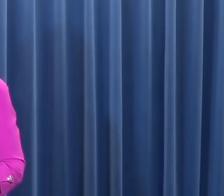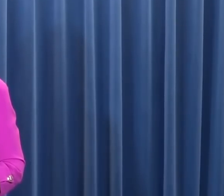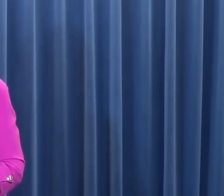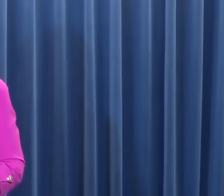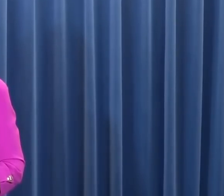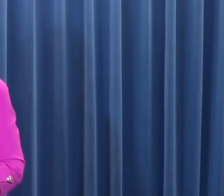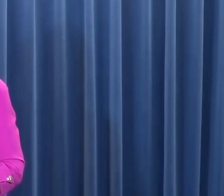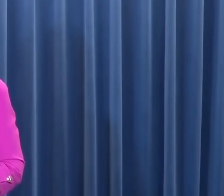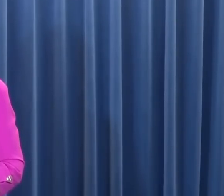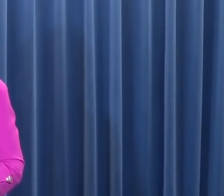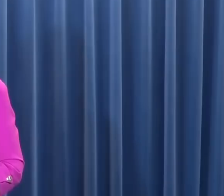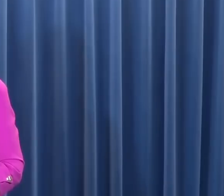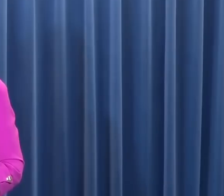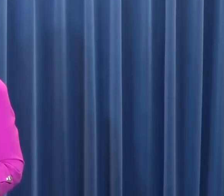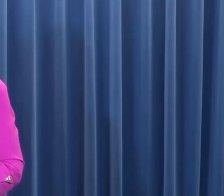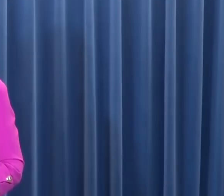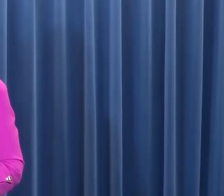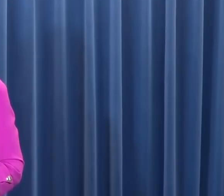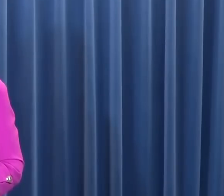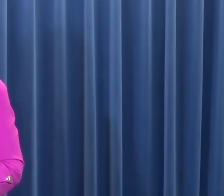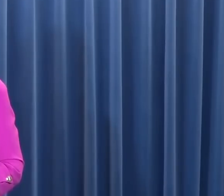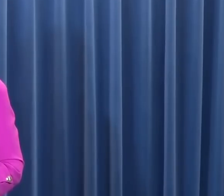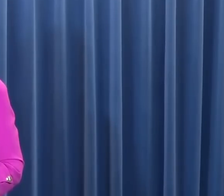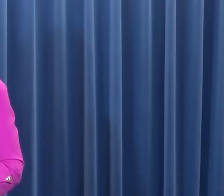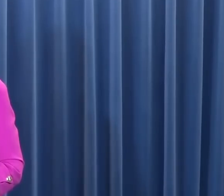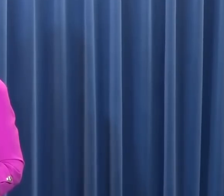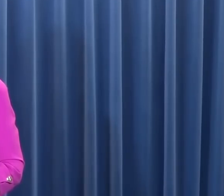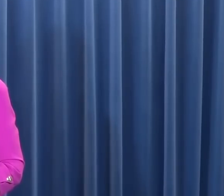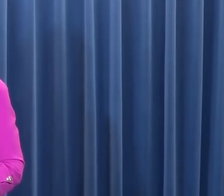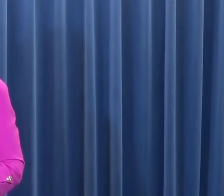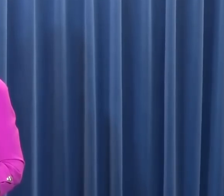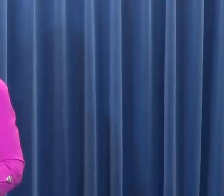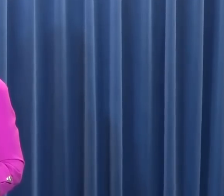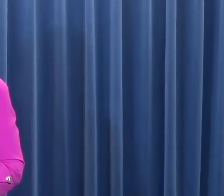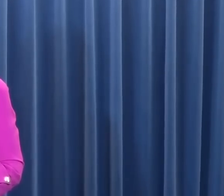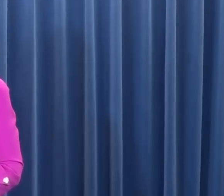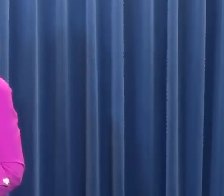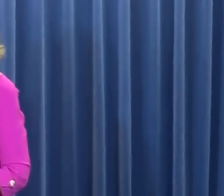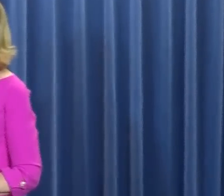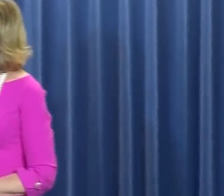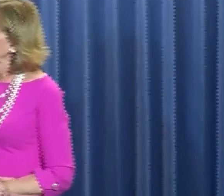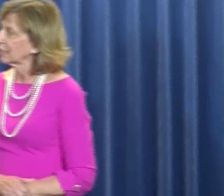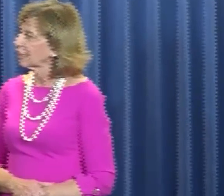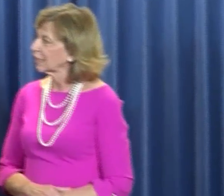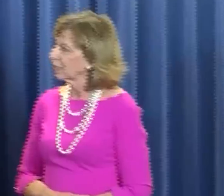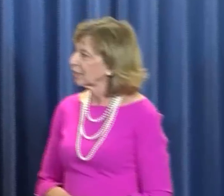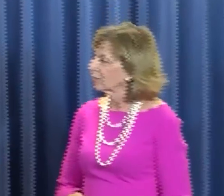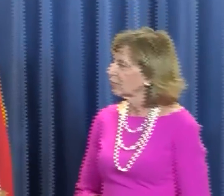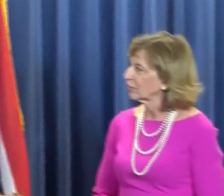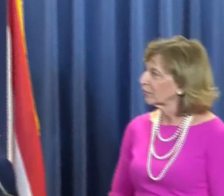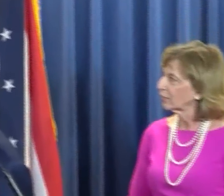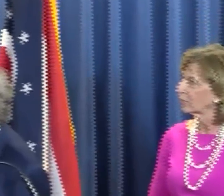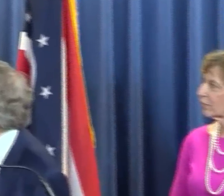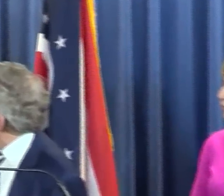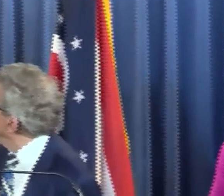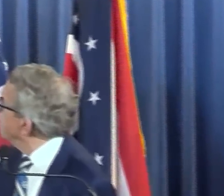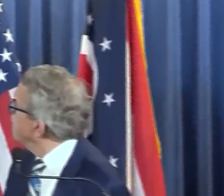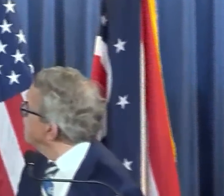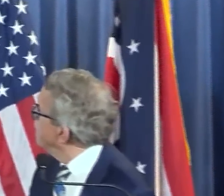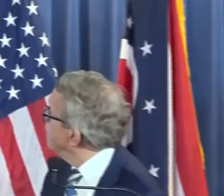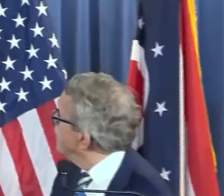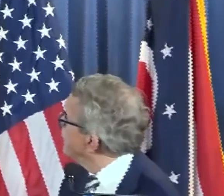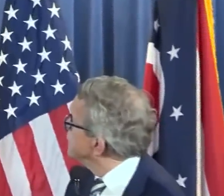We'll take now a look, we'll look at the daily numbers real quickly. And again,